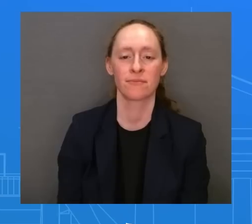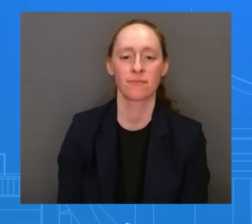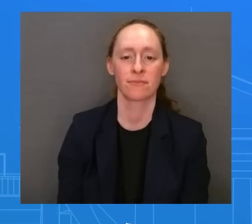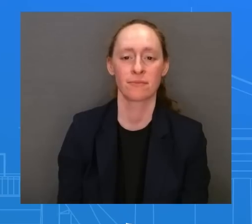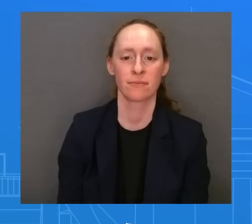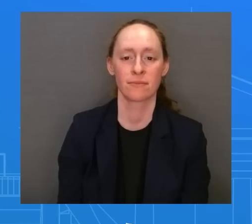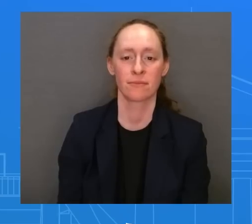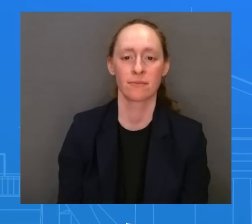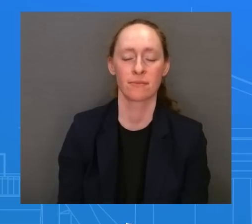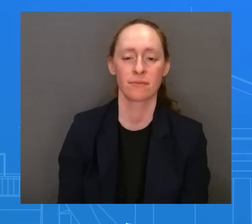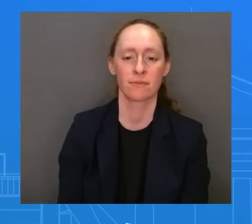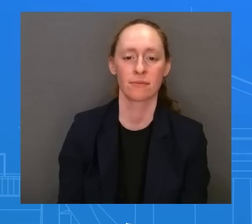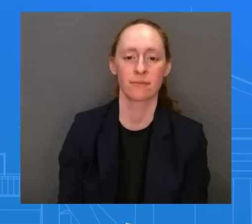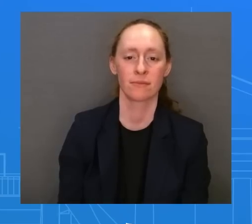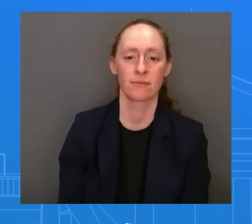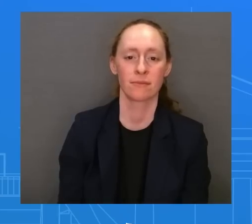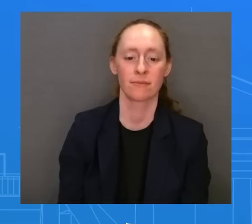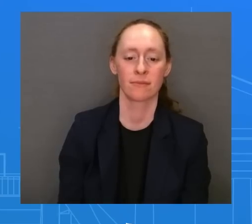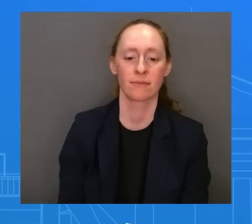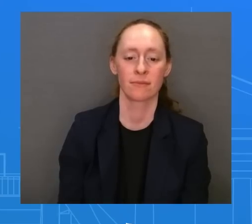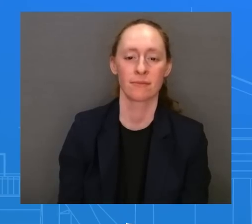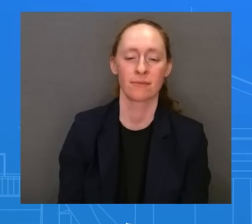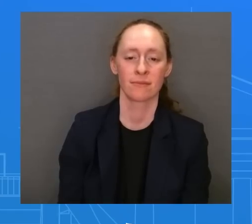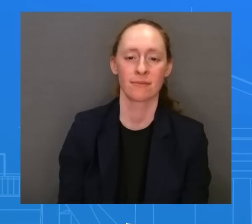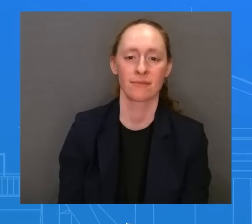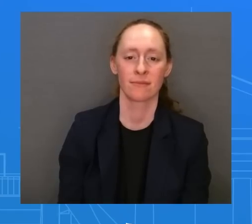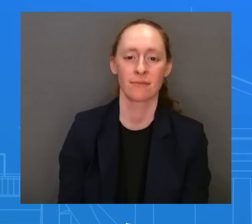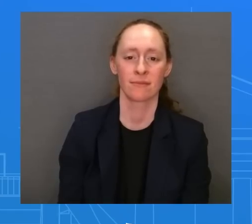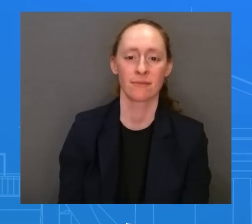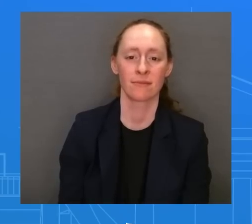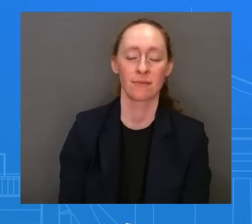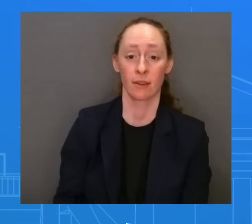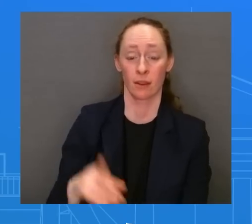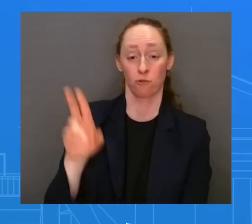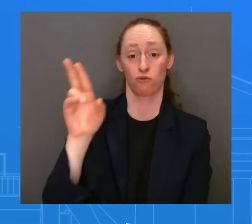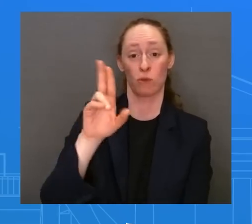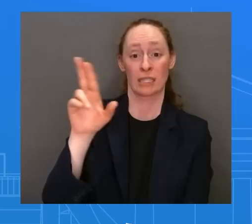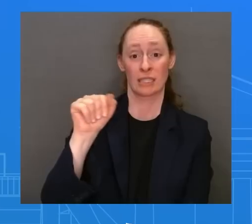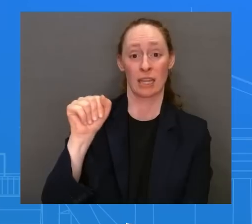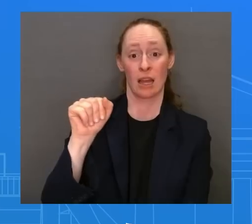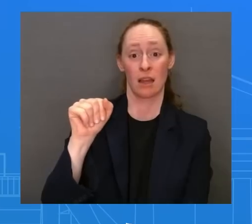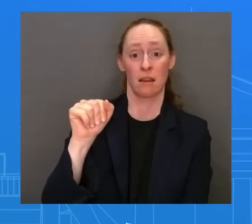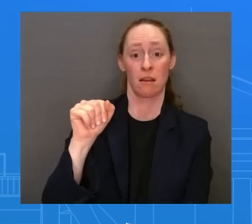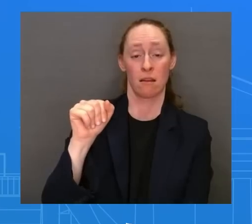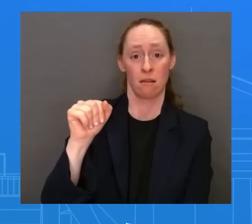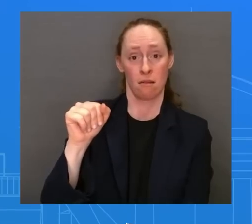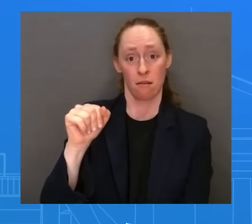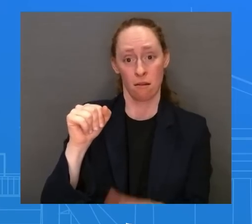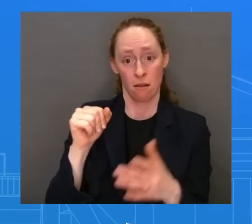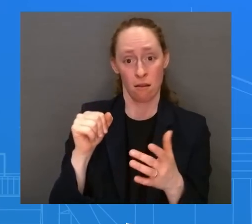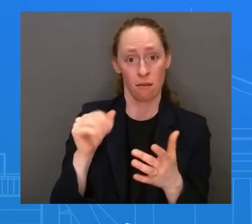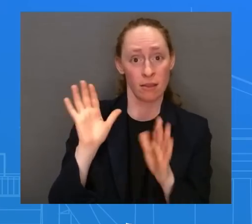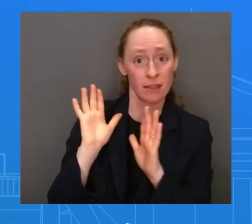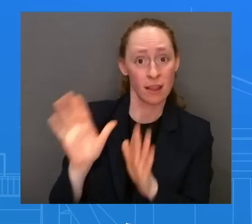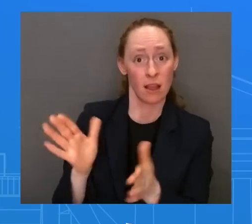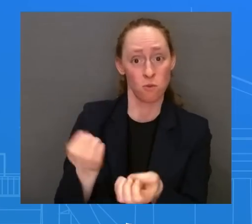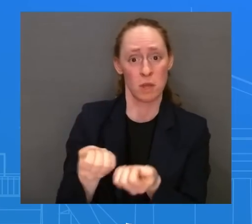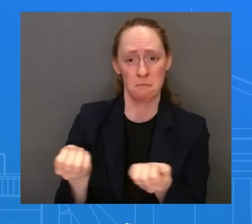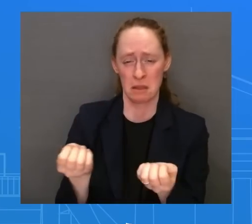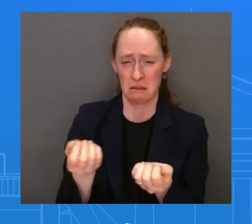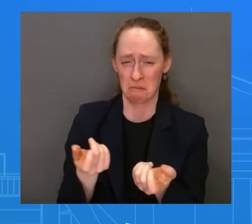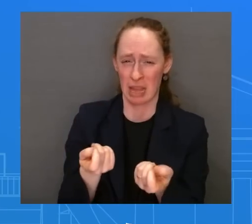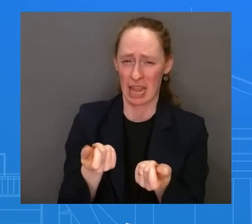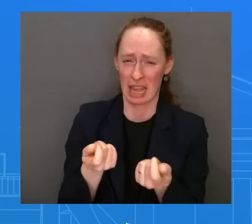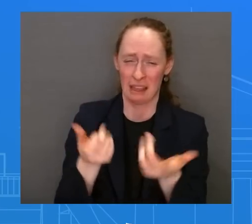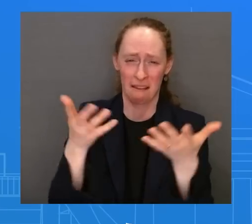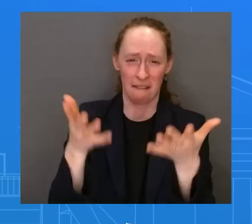equipment or U.S operated equipment that we left when we left Afghanistan I'm talking like some forklifts at the